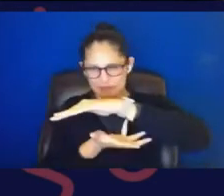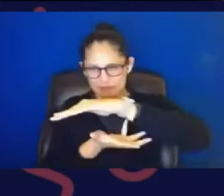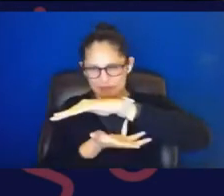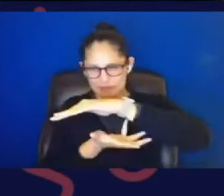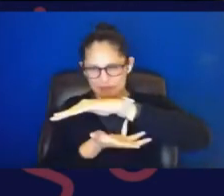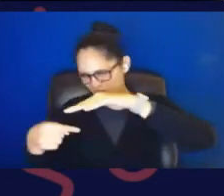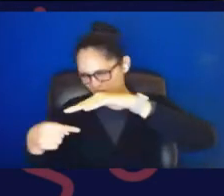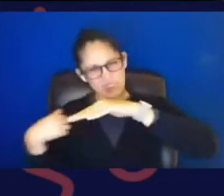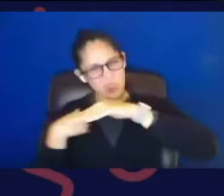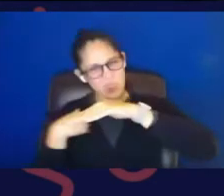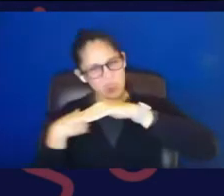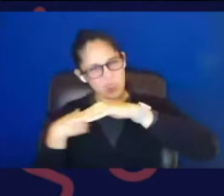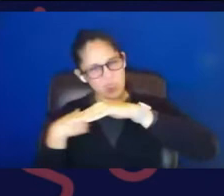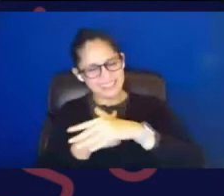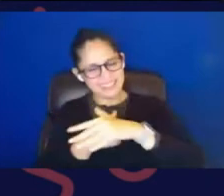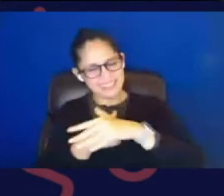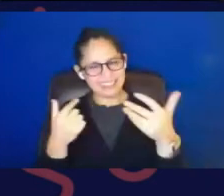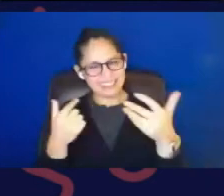we can